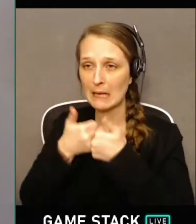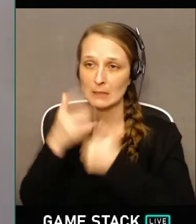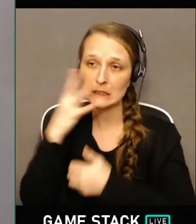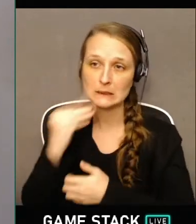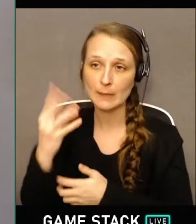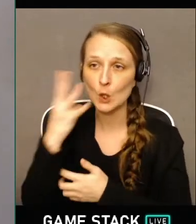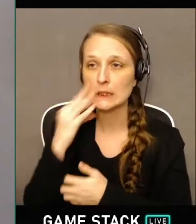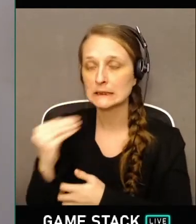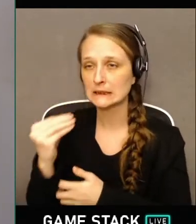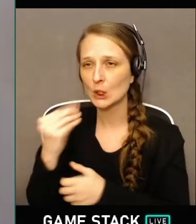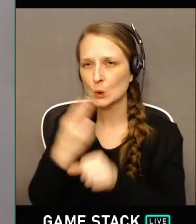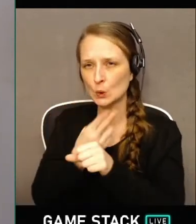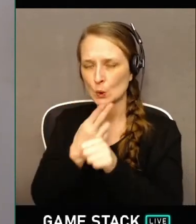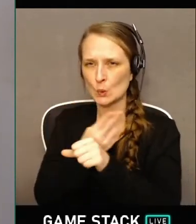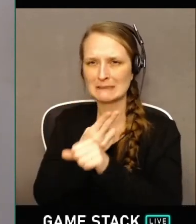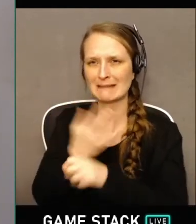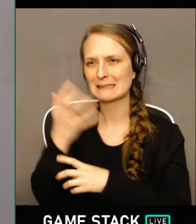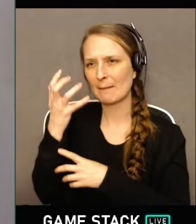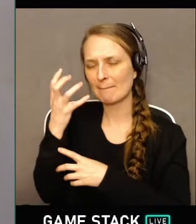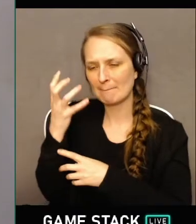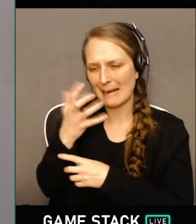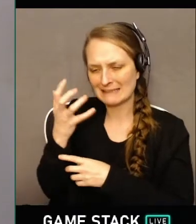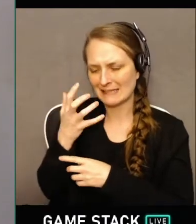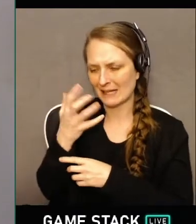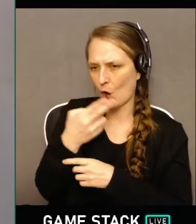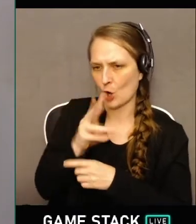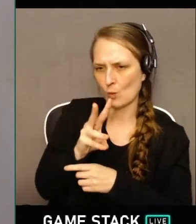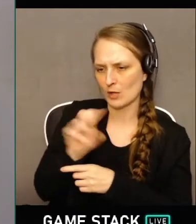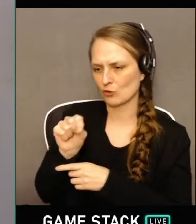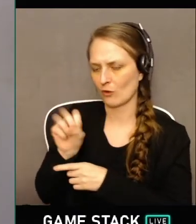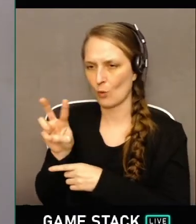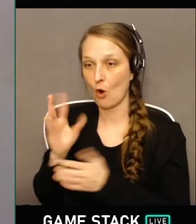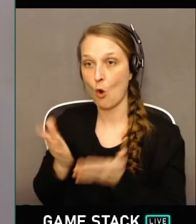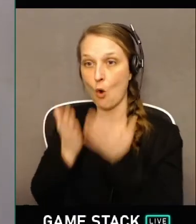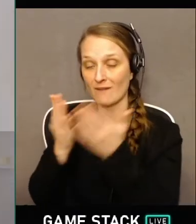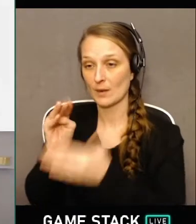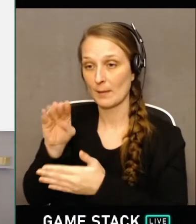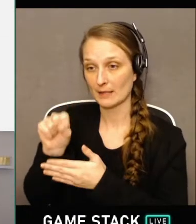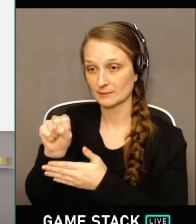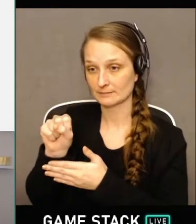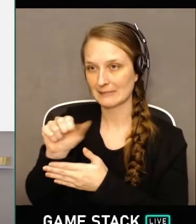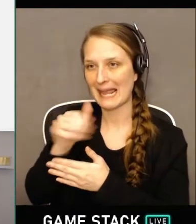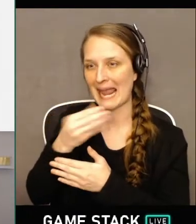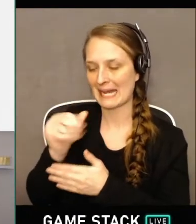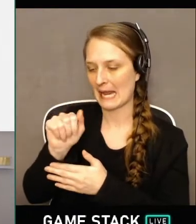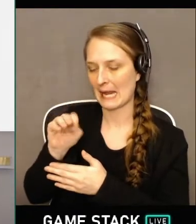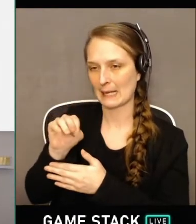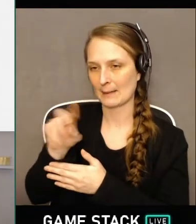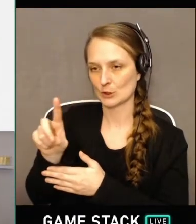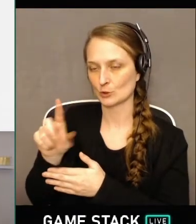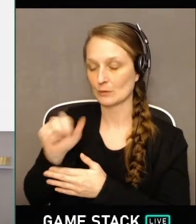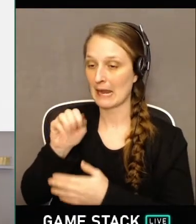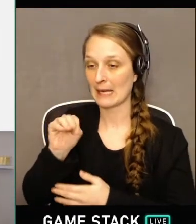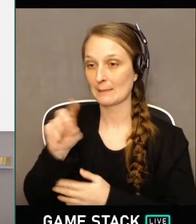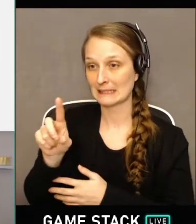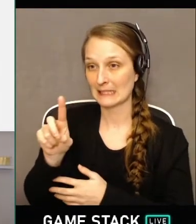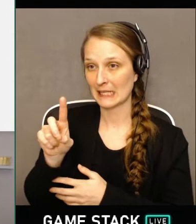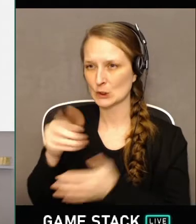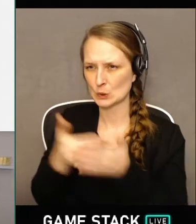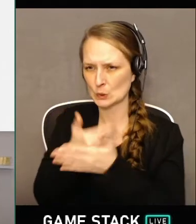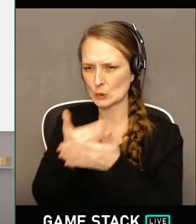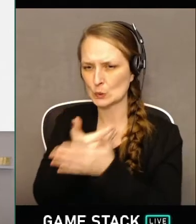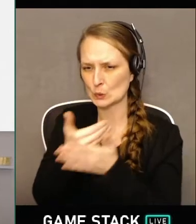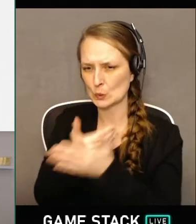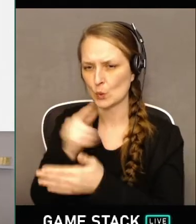using amazing hardware and software offered by Microsoft and AMD. AMD's new RDNA2